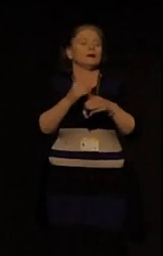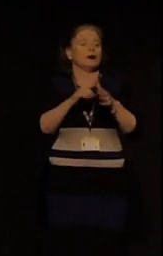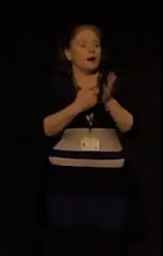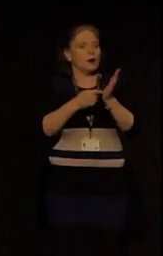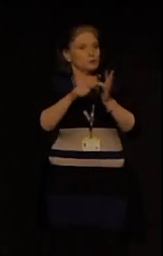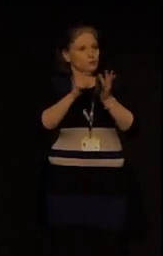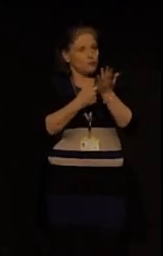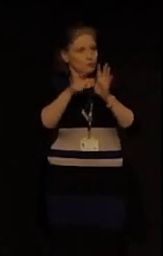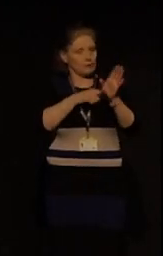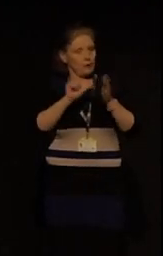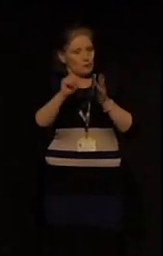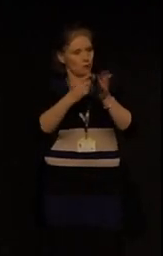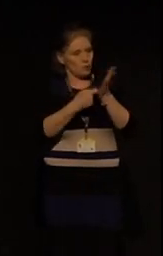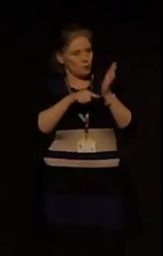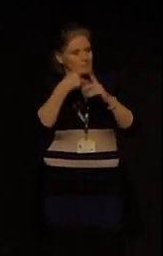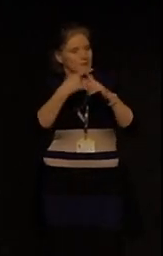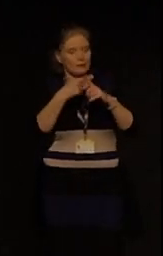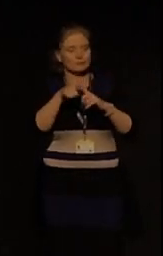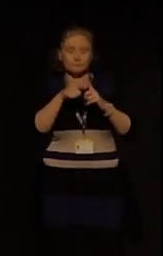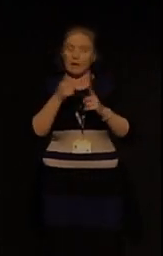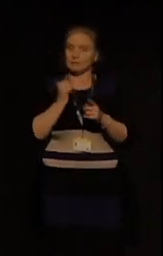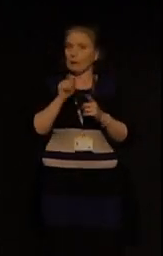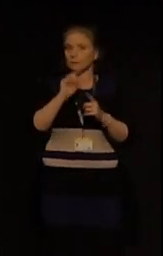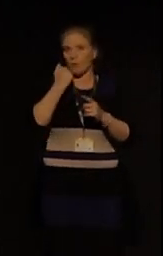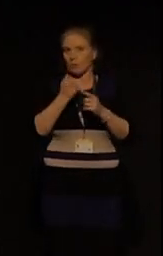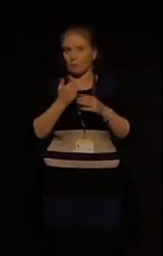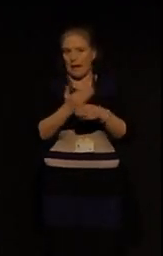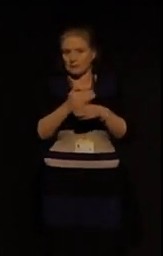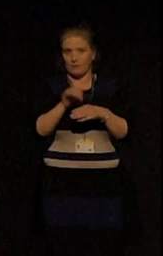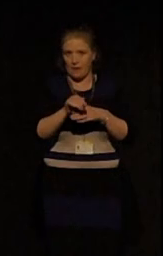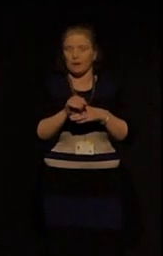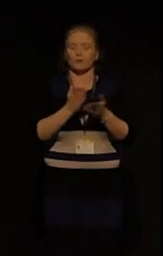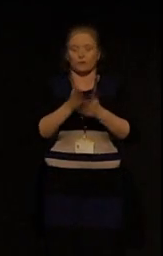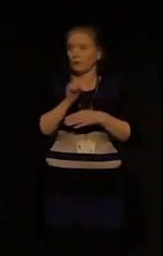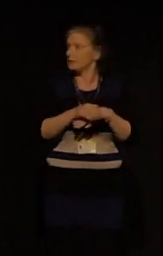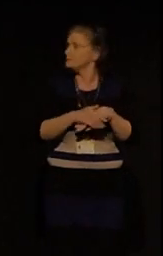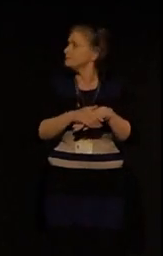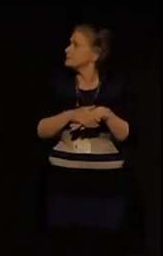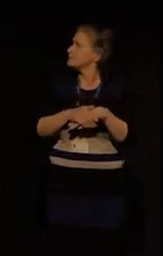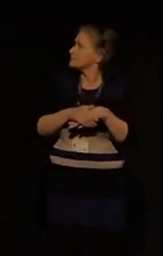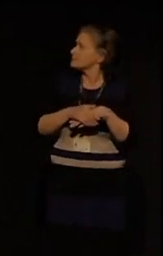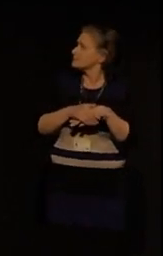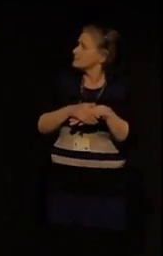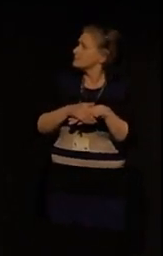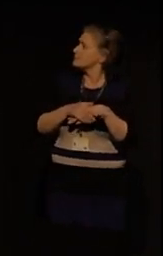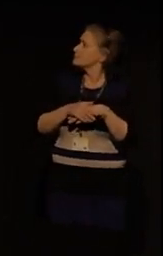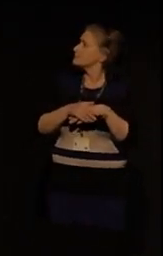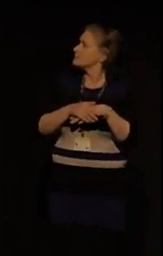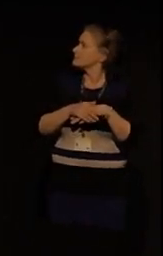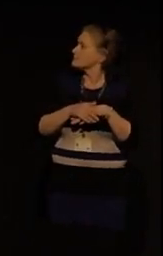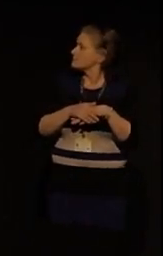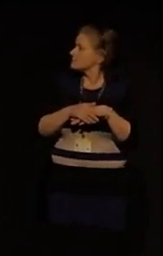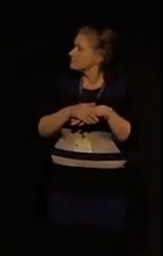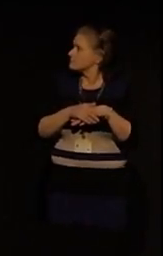that's exactly where you expect the sound to get activated. So you can see this on the coronal sections here and also on